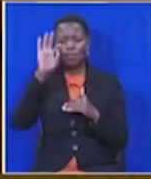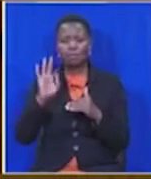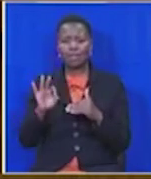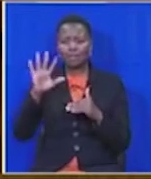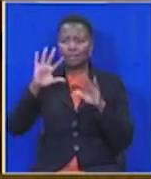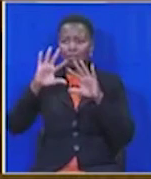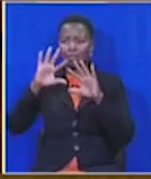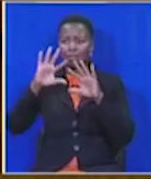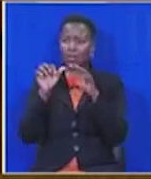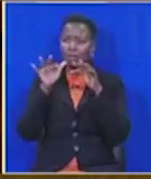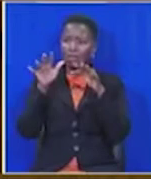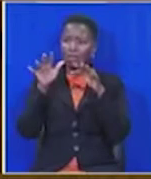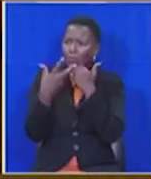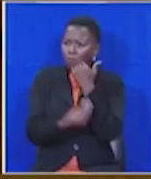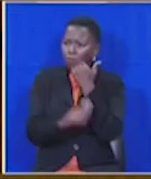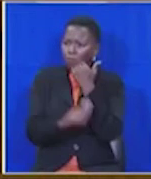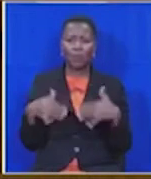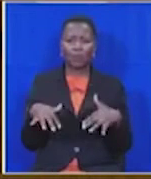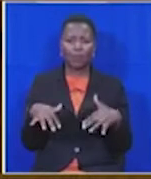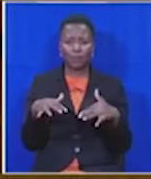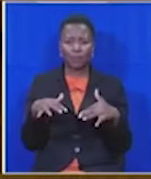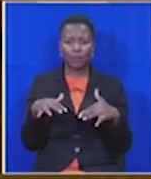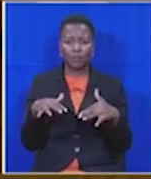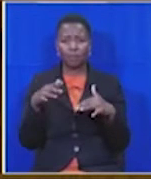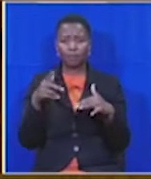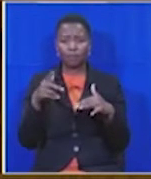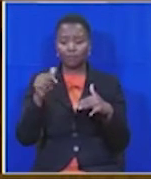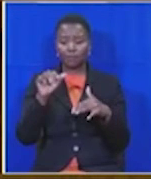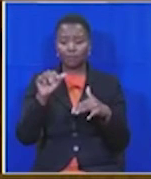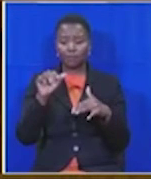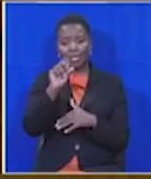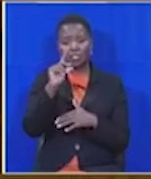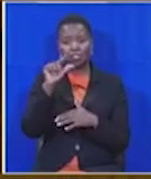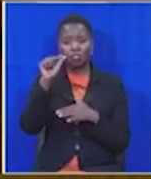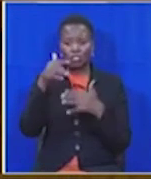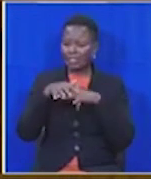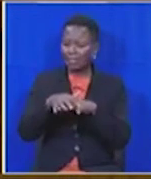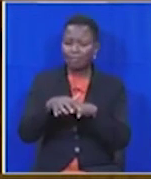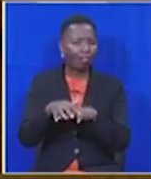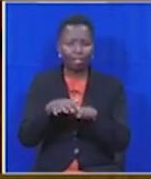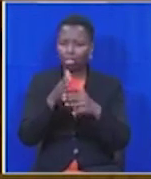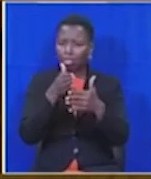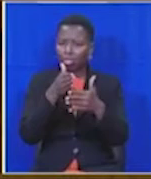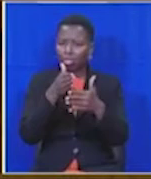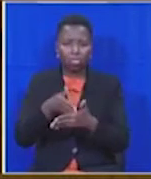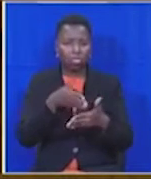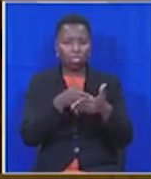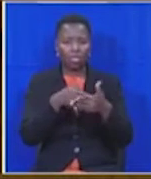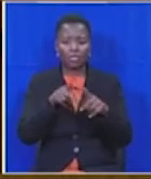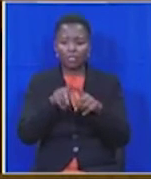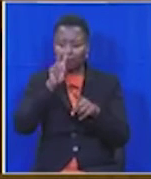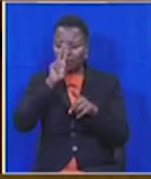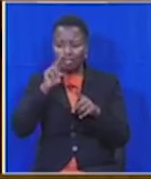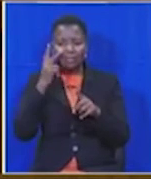world's population out of poverty, implementing the Sustainable Development Goals, and searching for a more inclusive growth